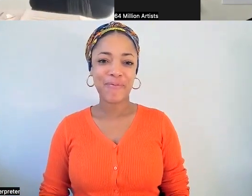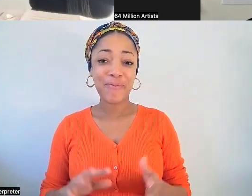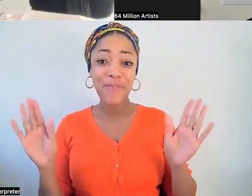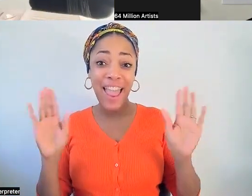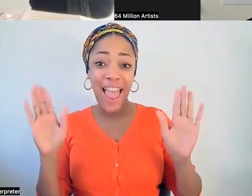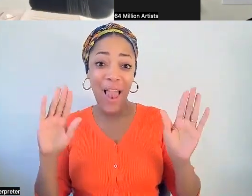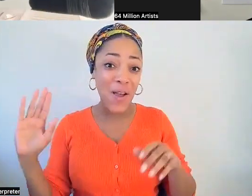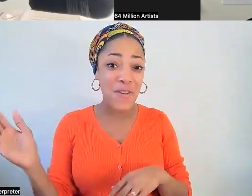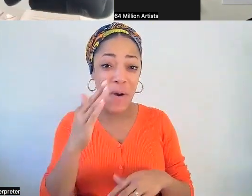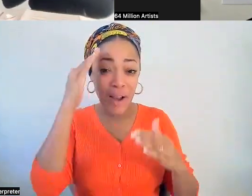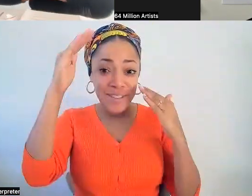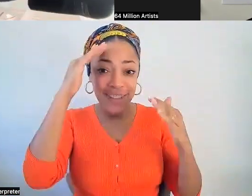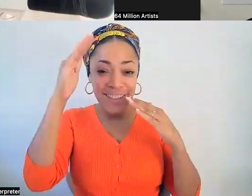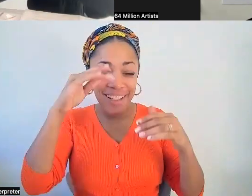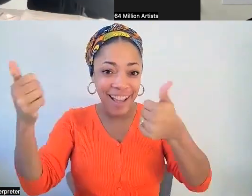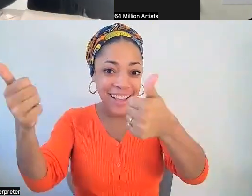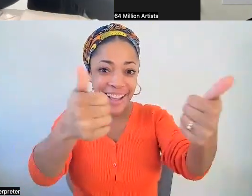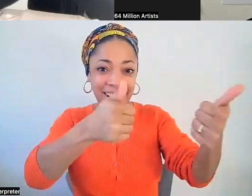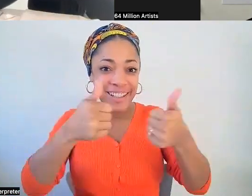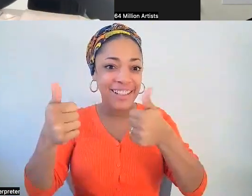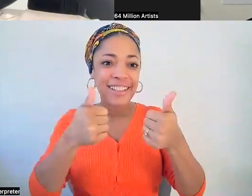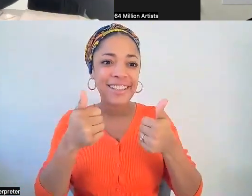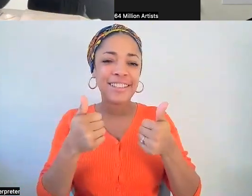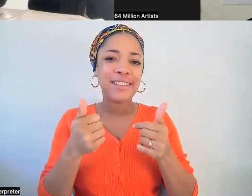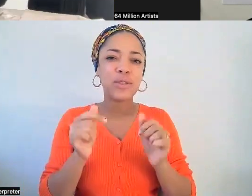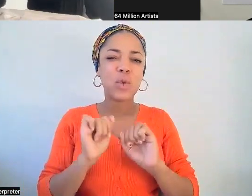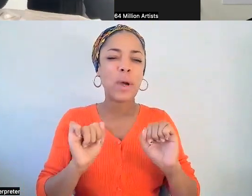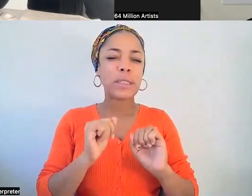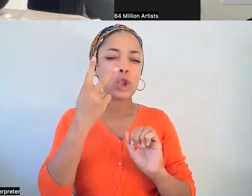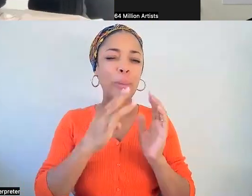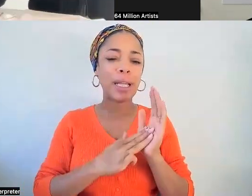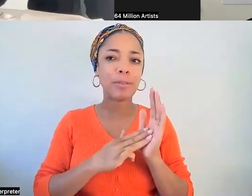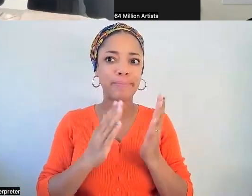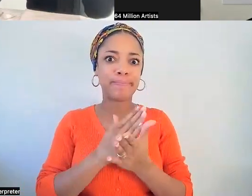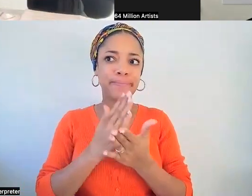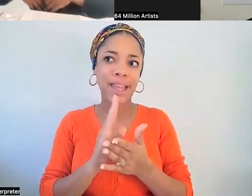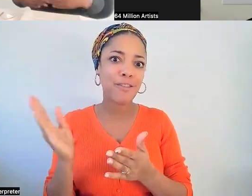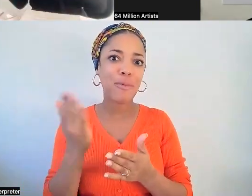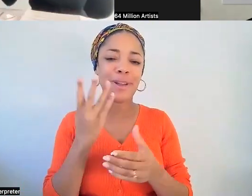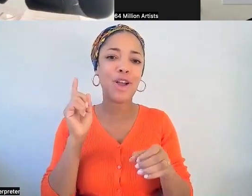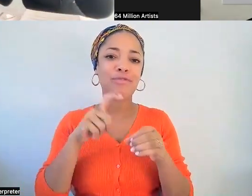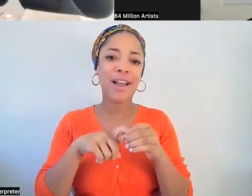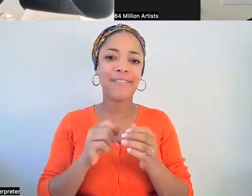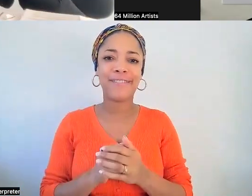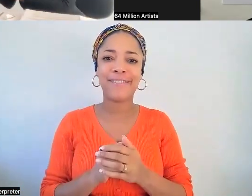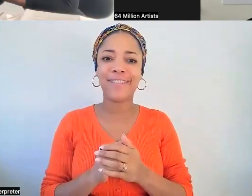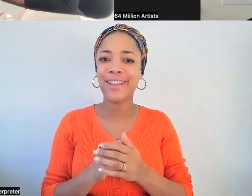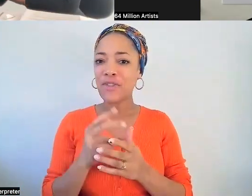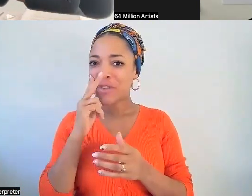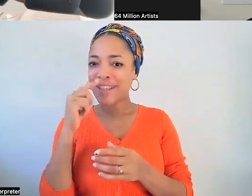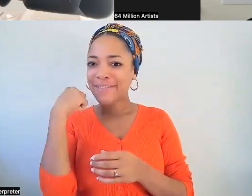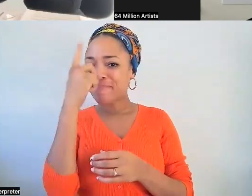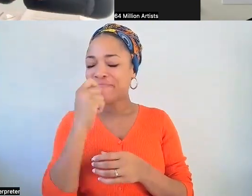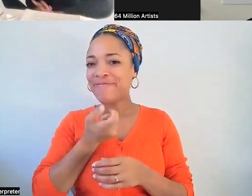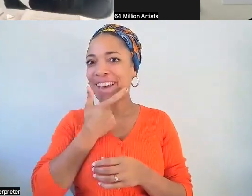Hello, everybody. Hi. We're just going to give everyone a couple minutes to get settled in. So just join. You'll just see our smiley faces. You might know